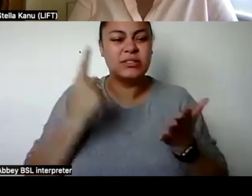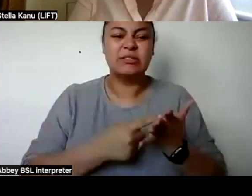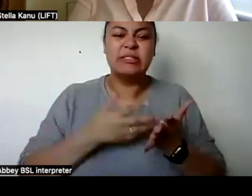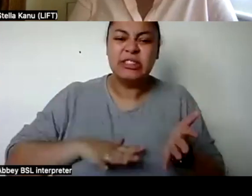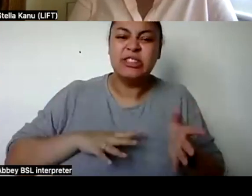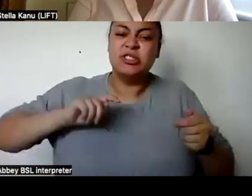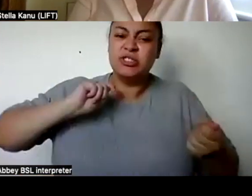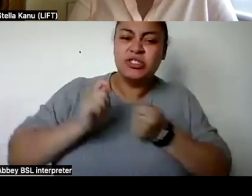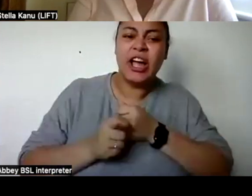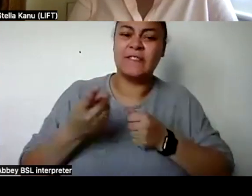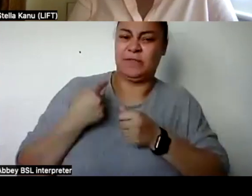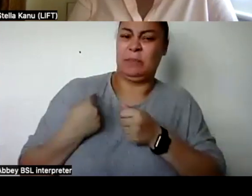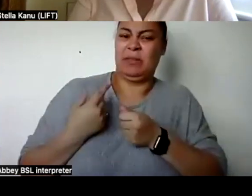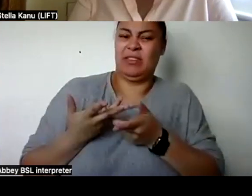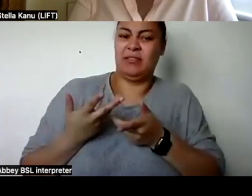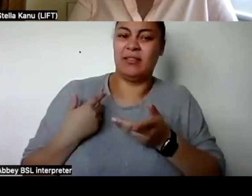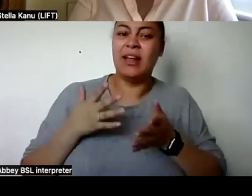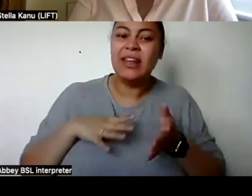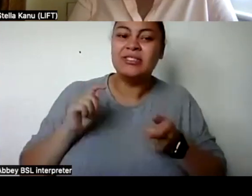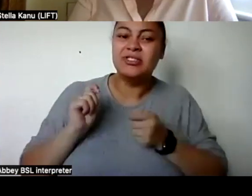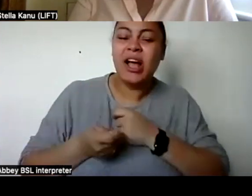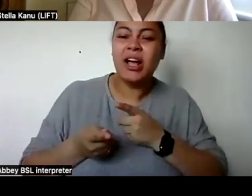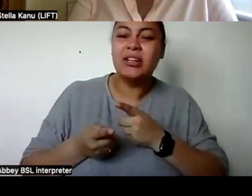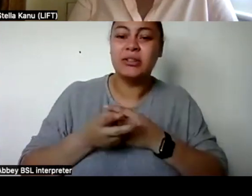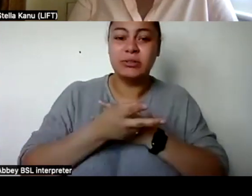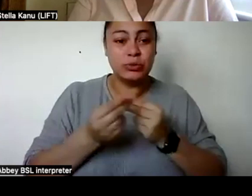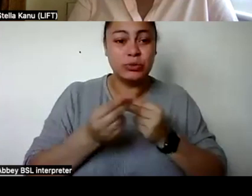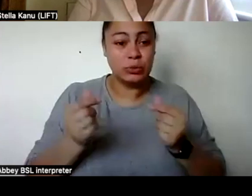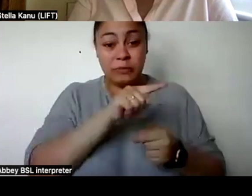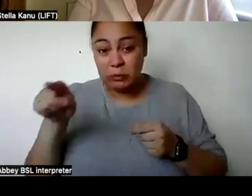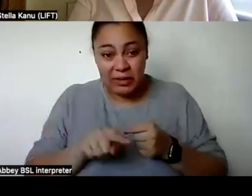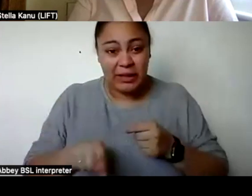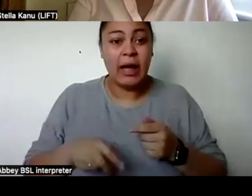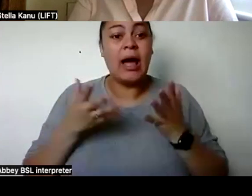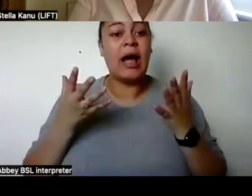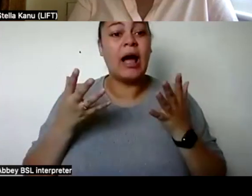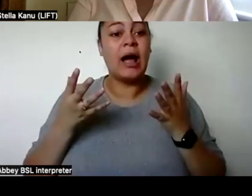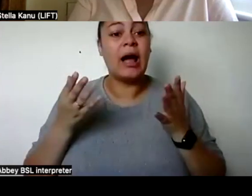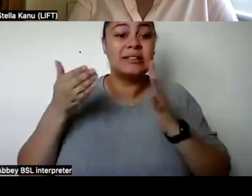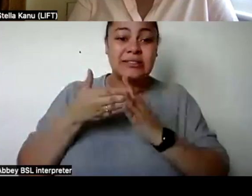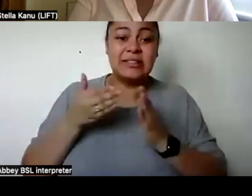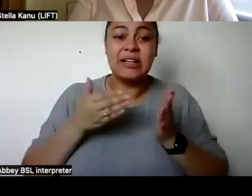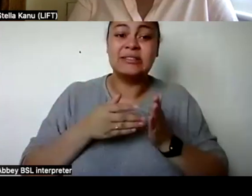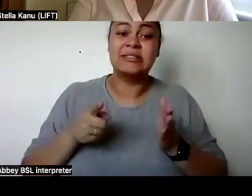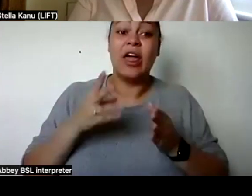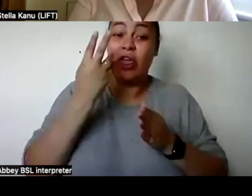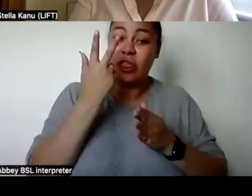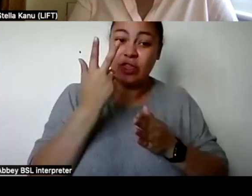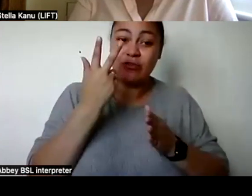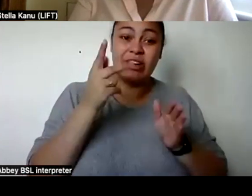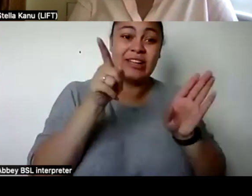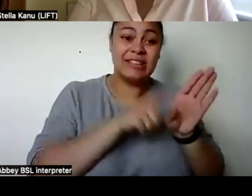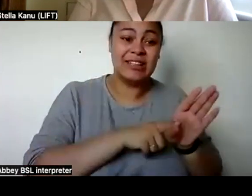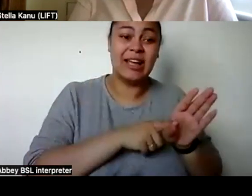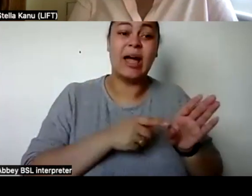was Surf the Wave, which I can see some of you here attended. It was a 3-year program looking at how